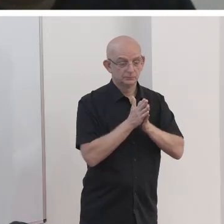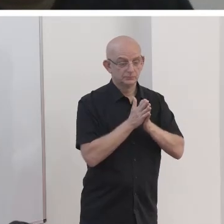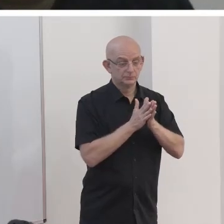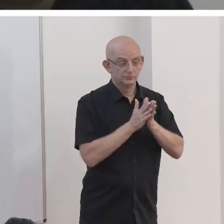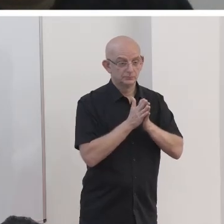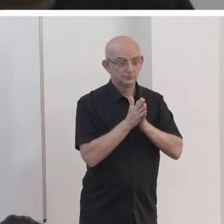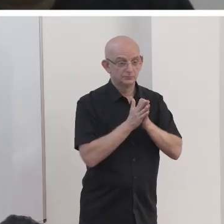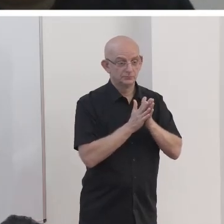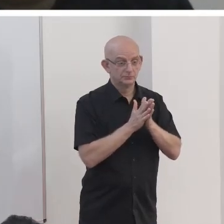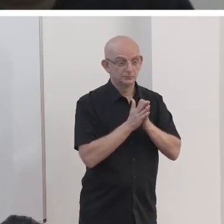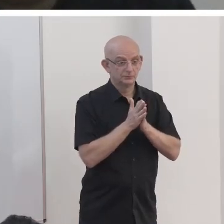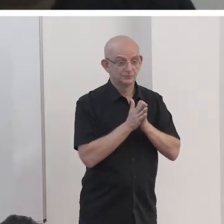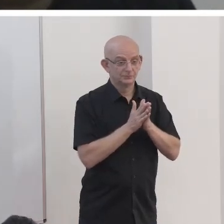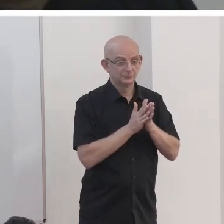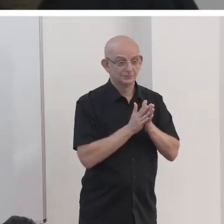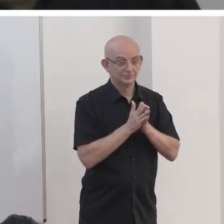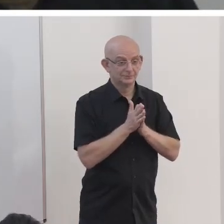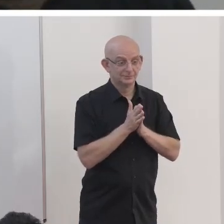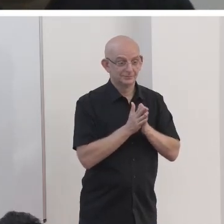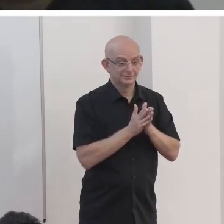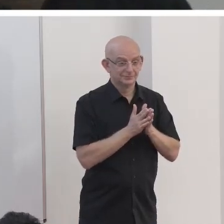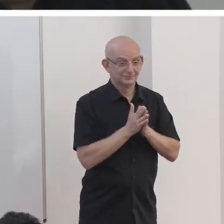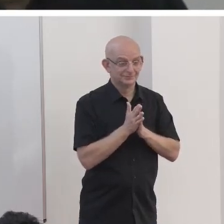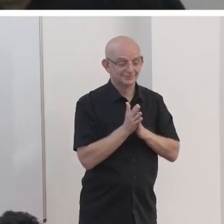Then open your eyes.